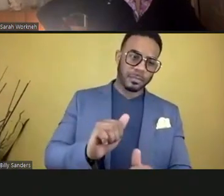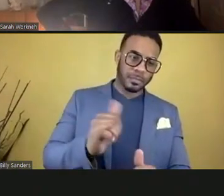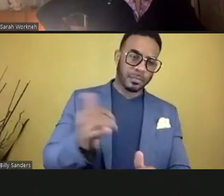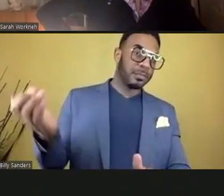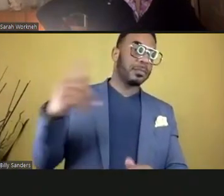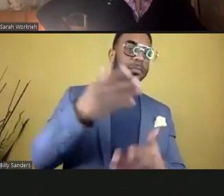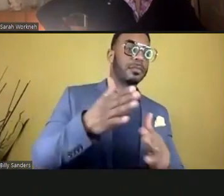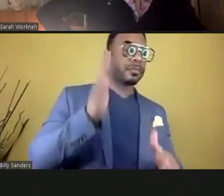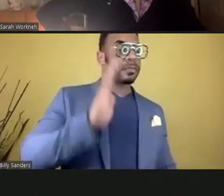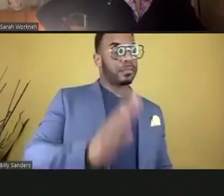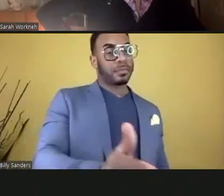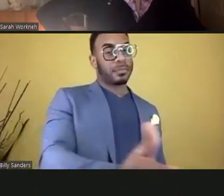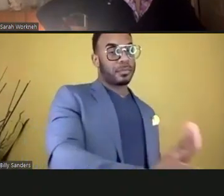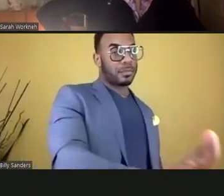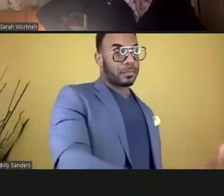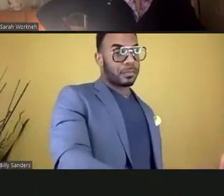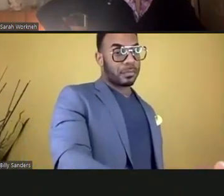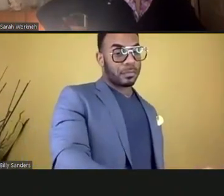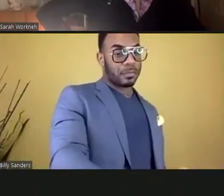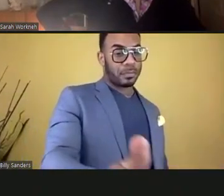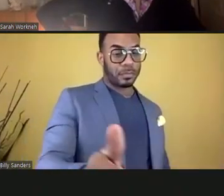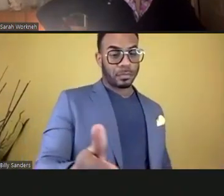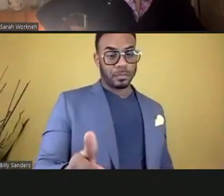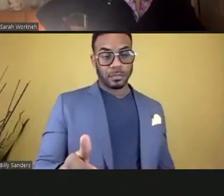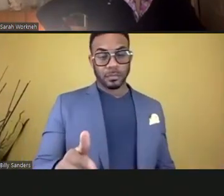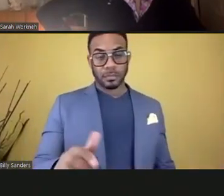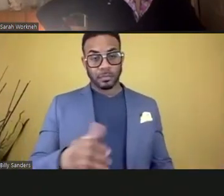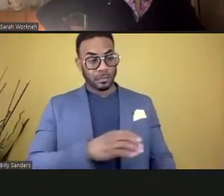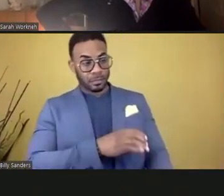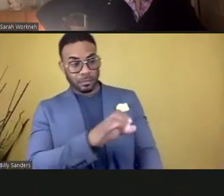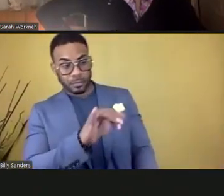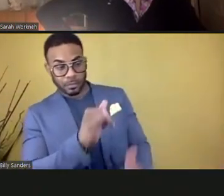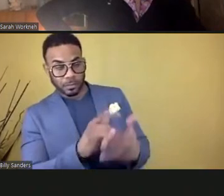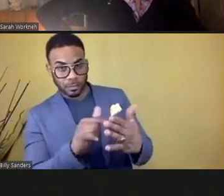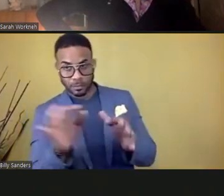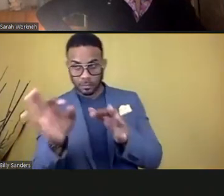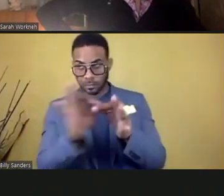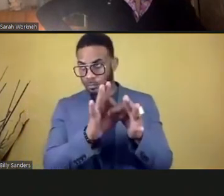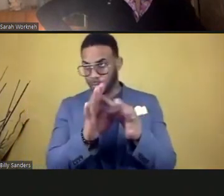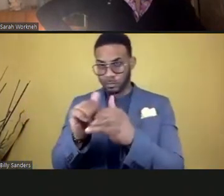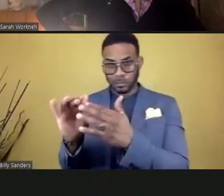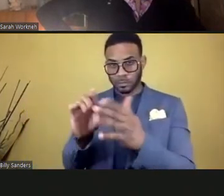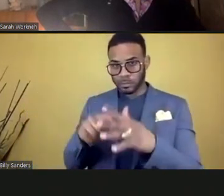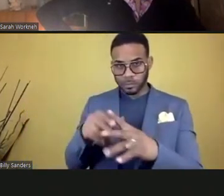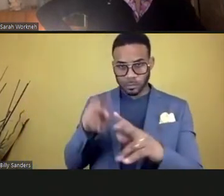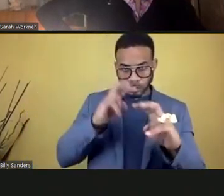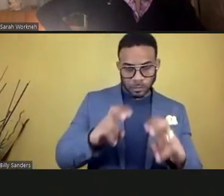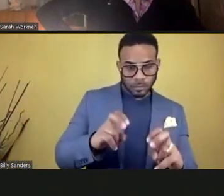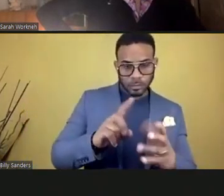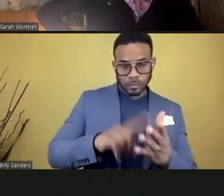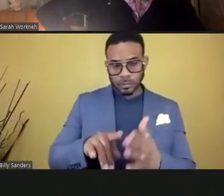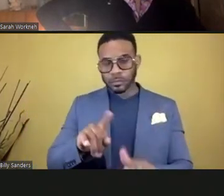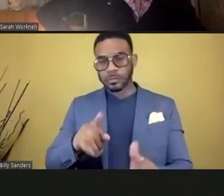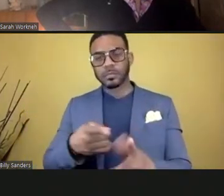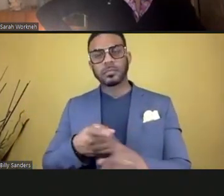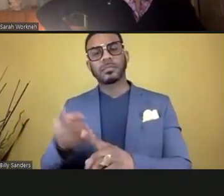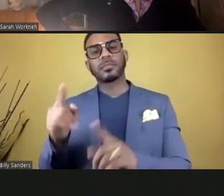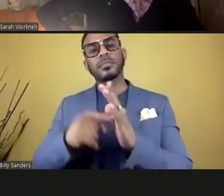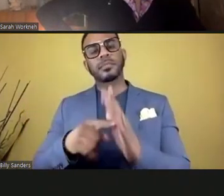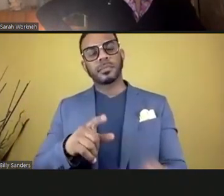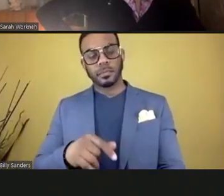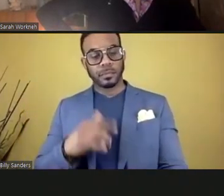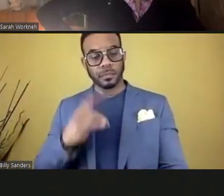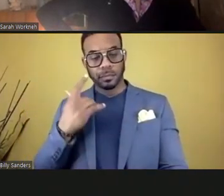to the way they were? So, you know, it empowers artists in a way to kind of connect with community and start exploring. And they were prime examples. I mean, they're